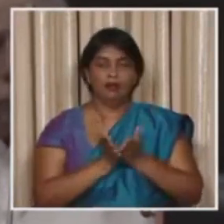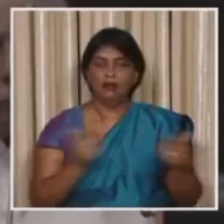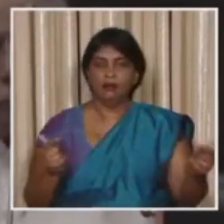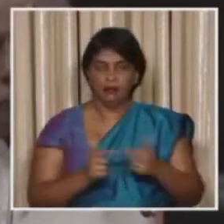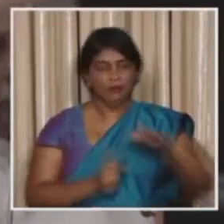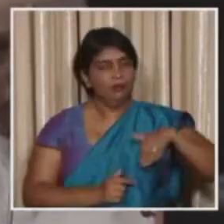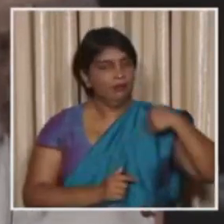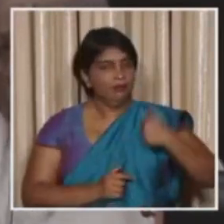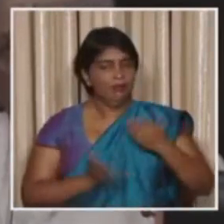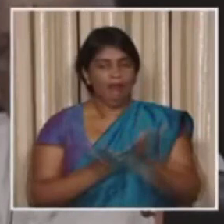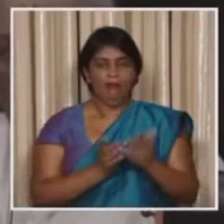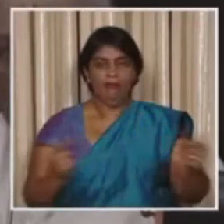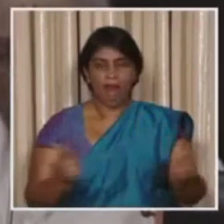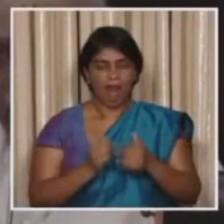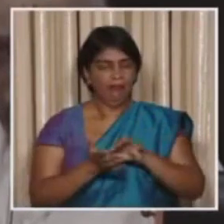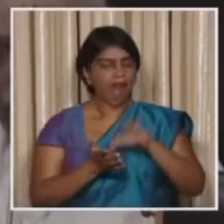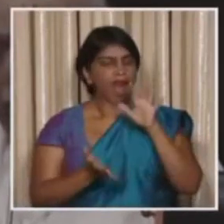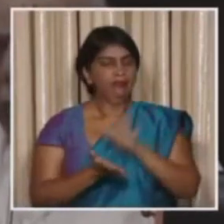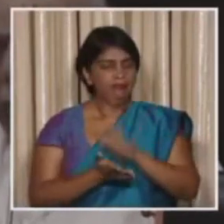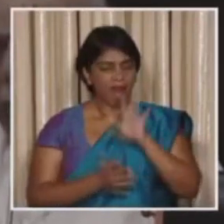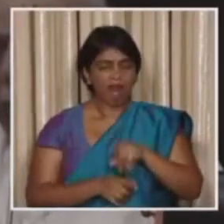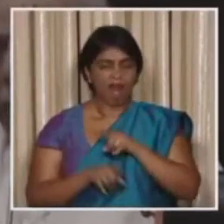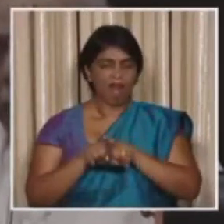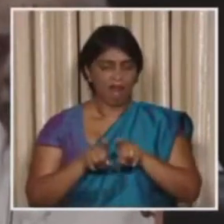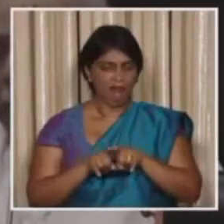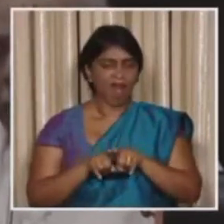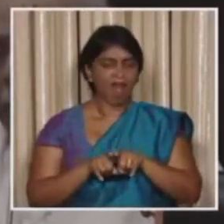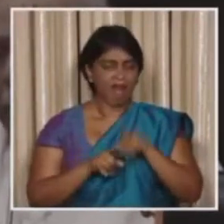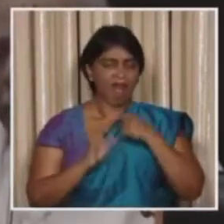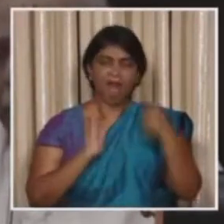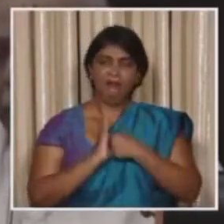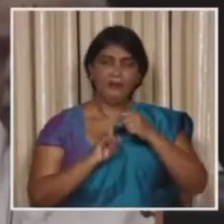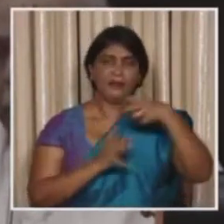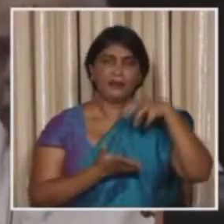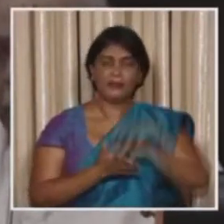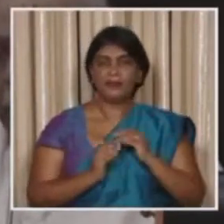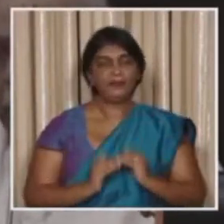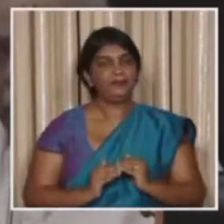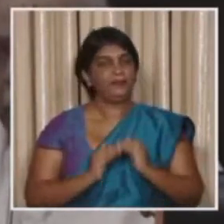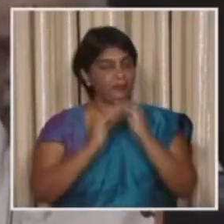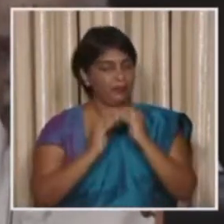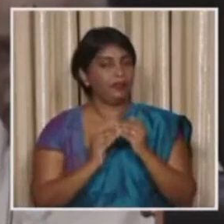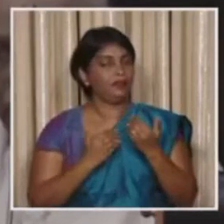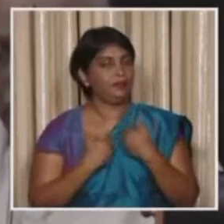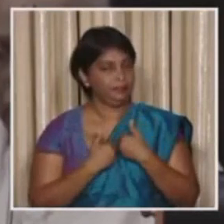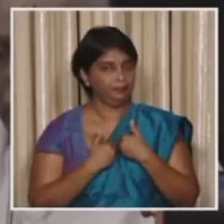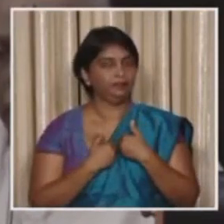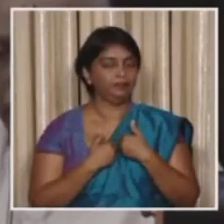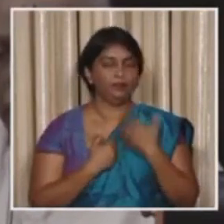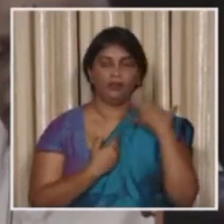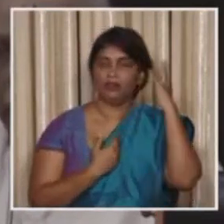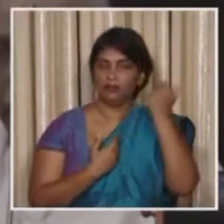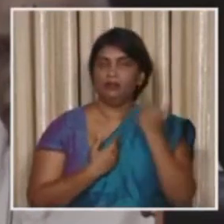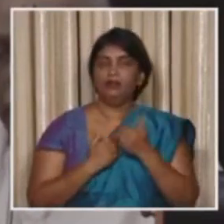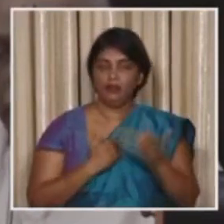India when developing the Eastern Province port by having discussions on several programs in that region. Further, we cannot limit the